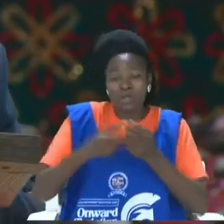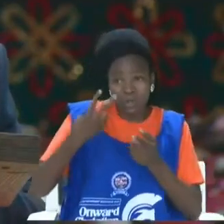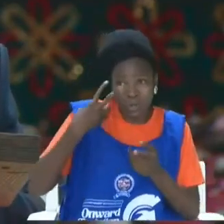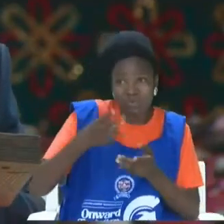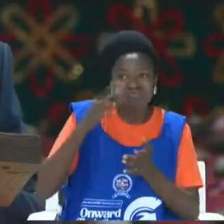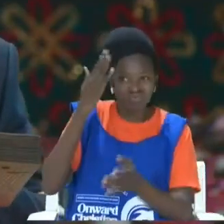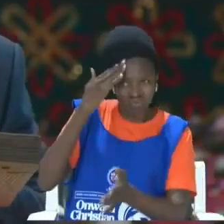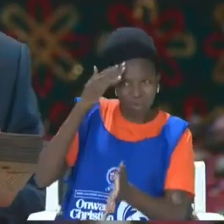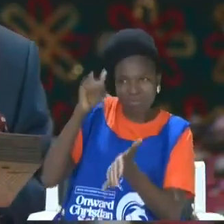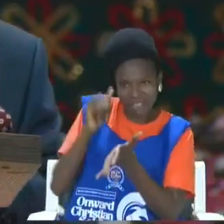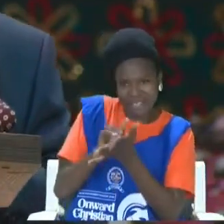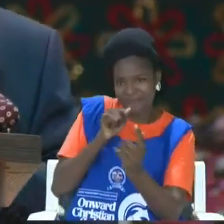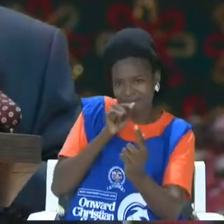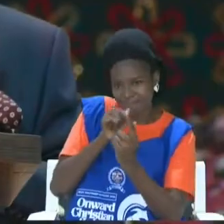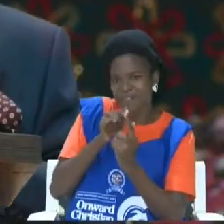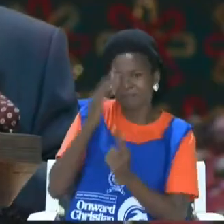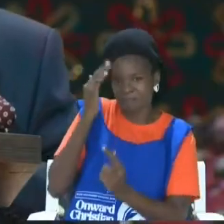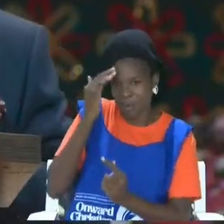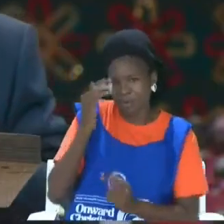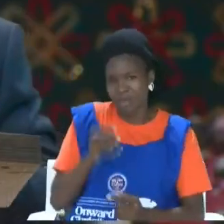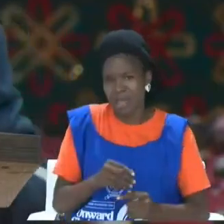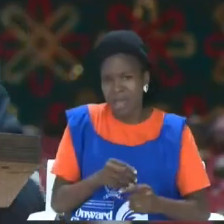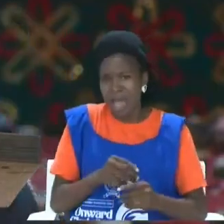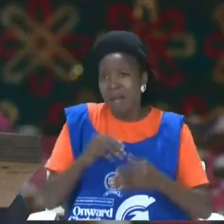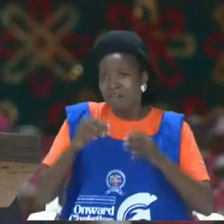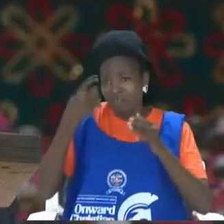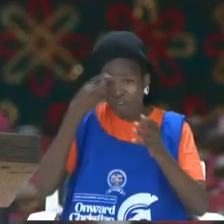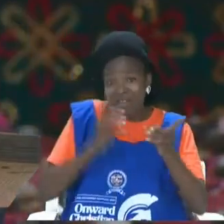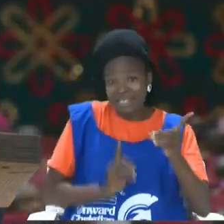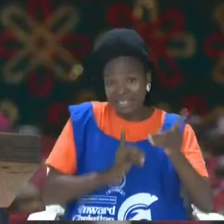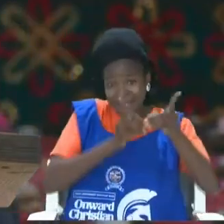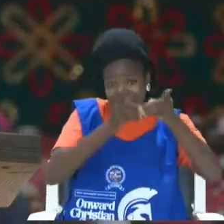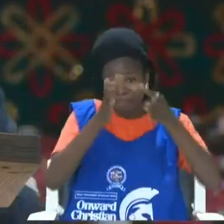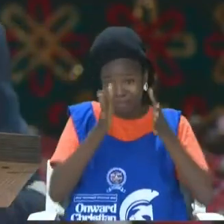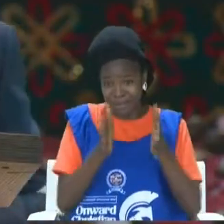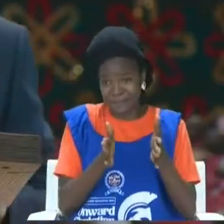that. The disciples